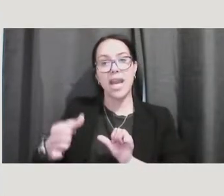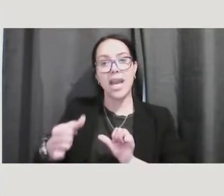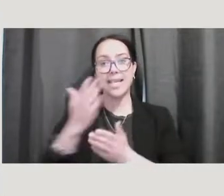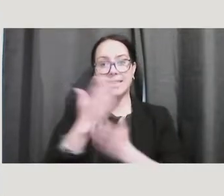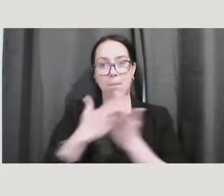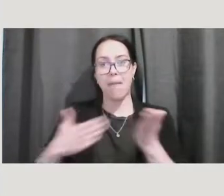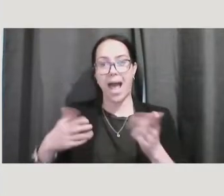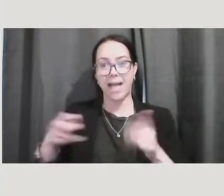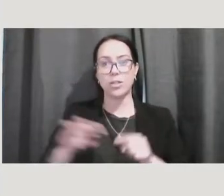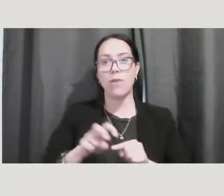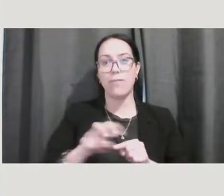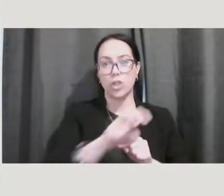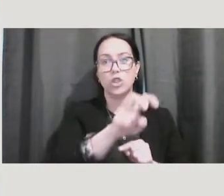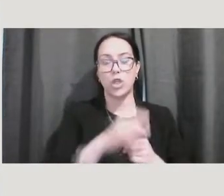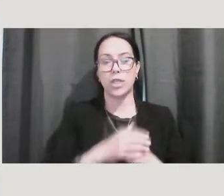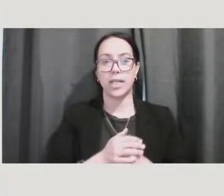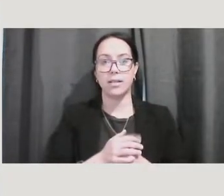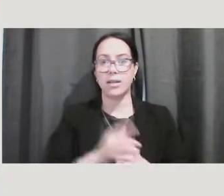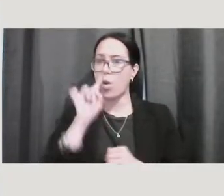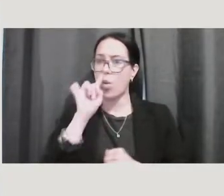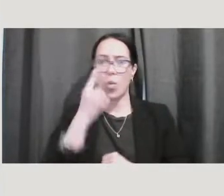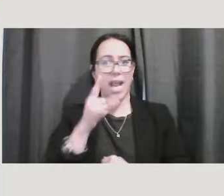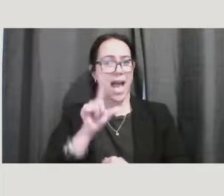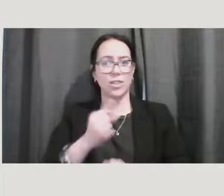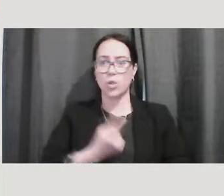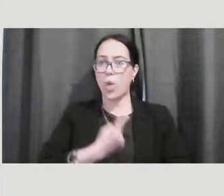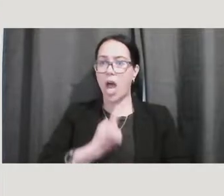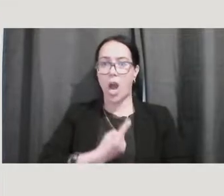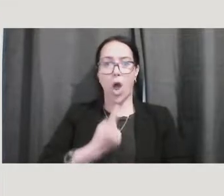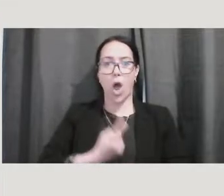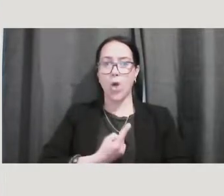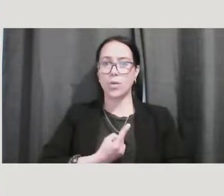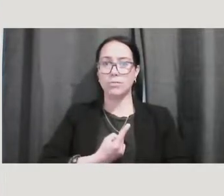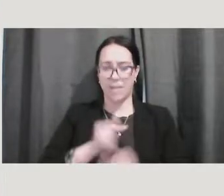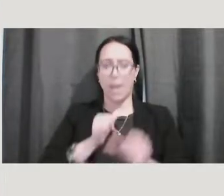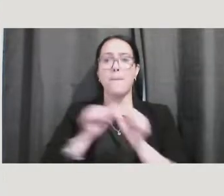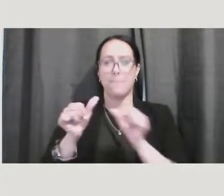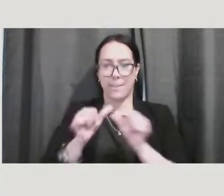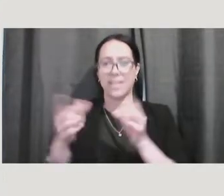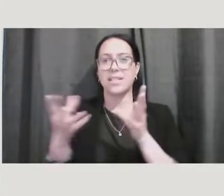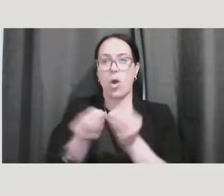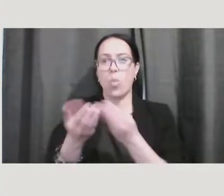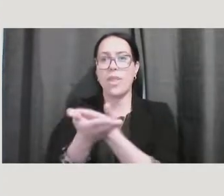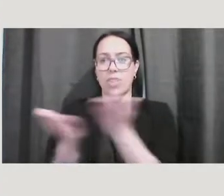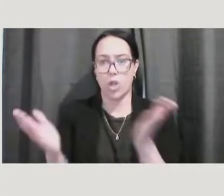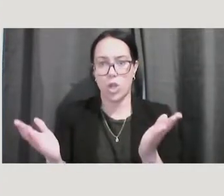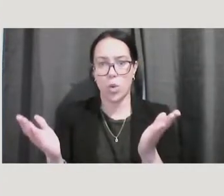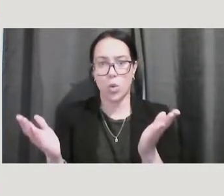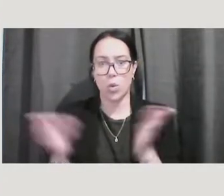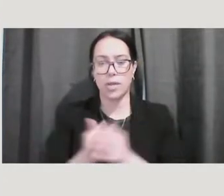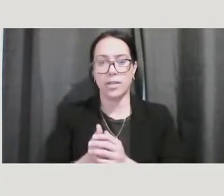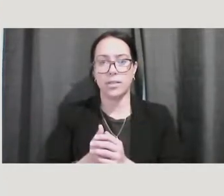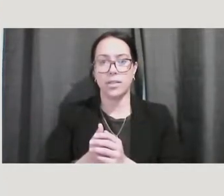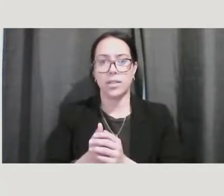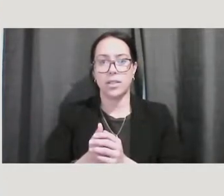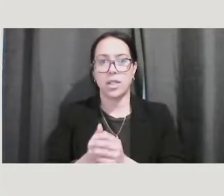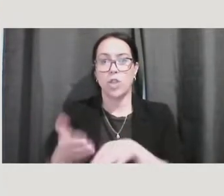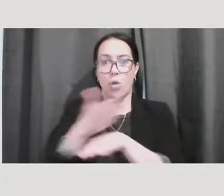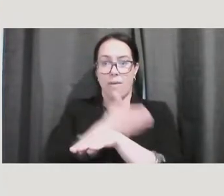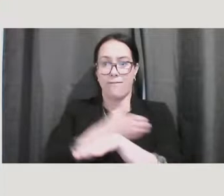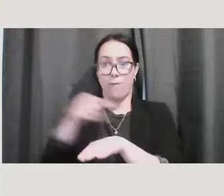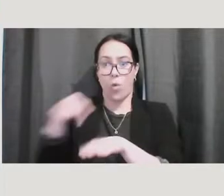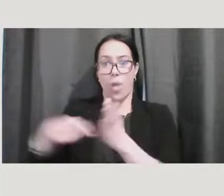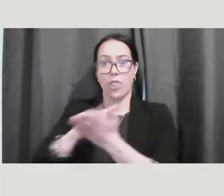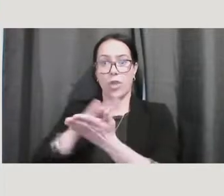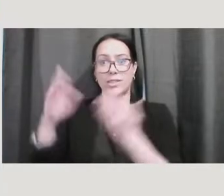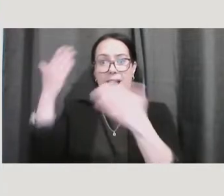do it alone but it wouldn't be nearly as good as doing it with you so before we get to the huckery on Thursday night there's quite a lot of